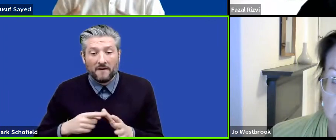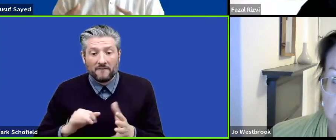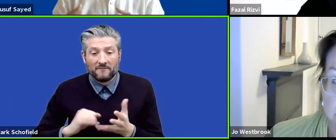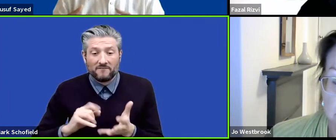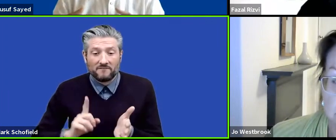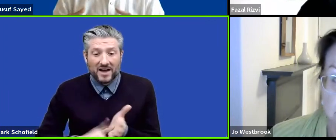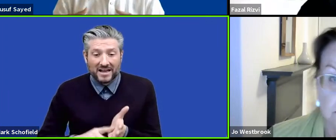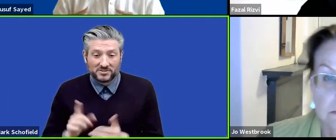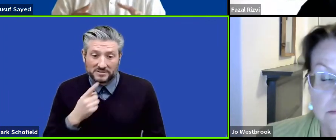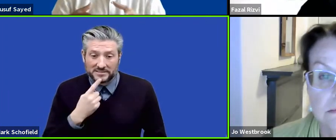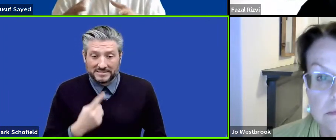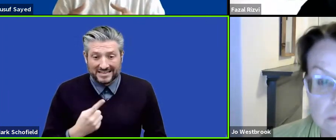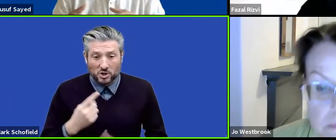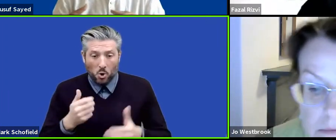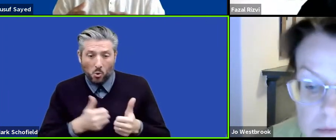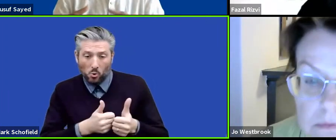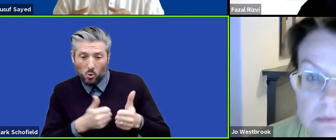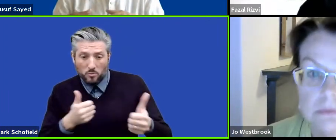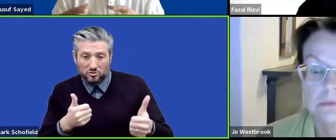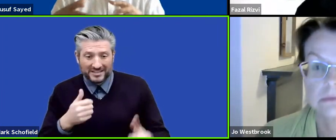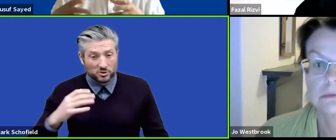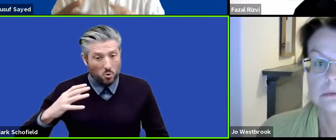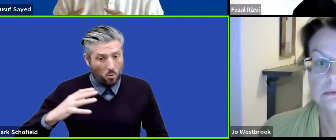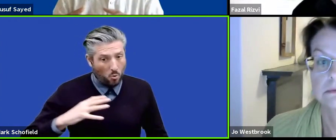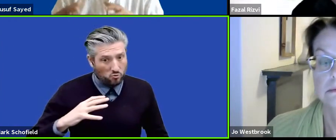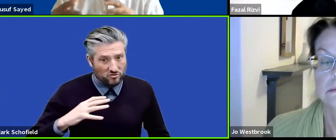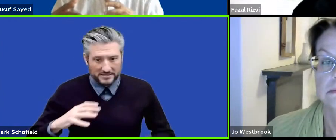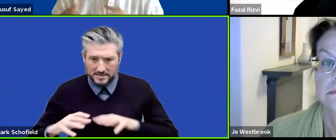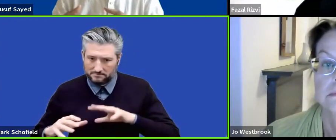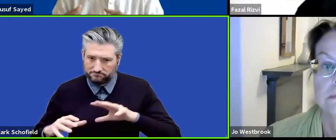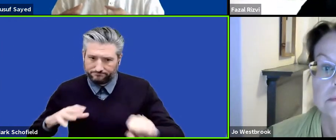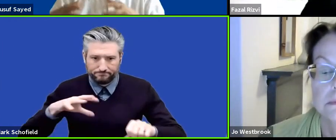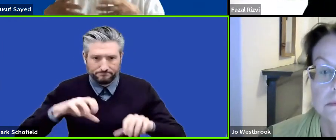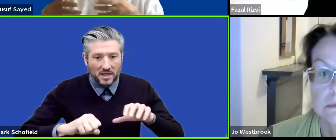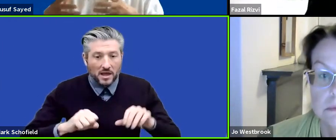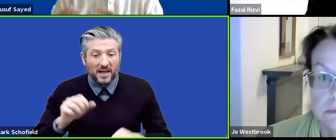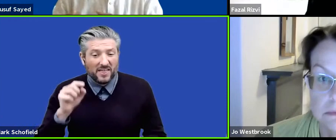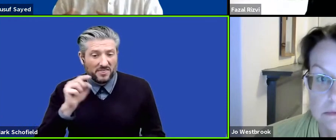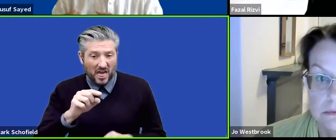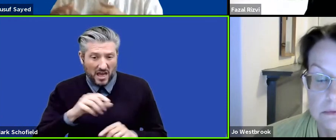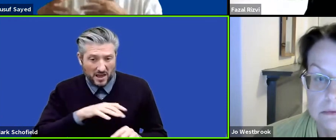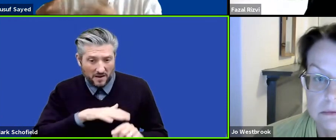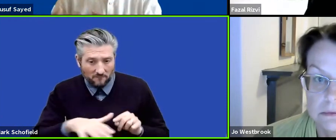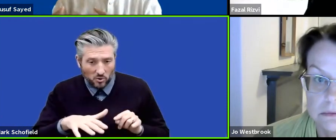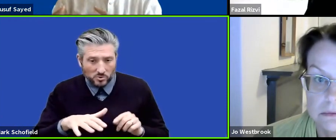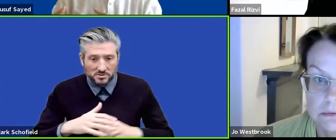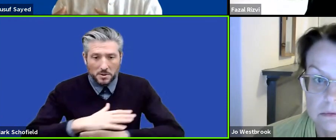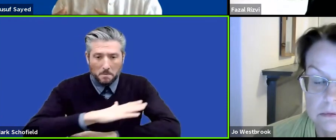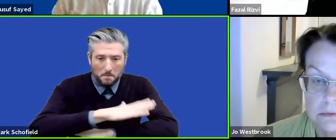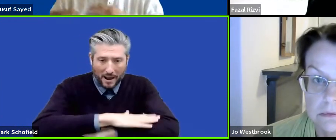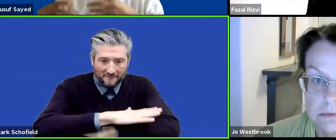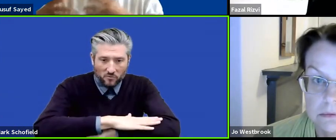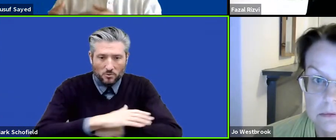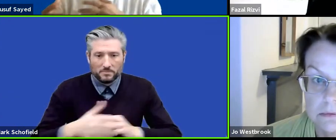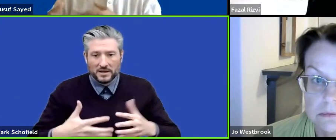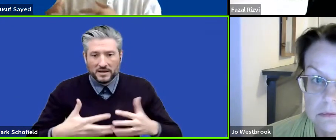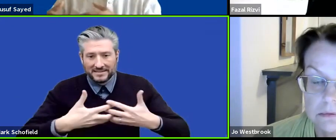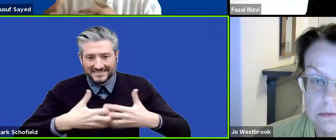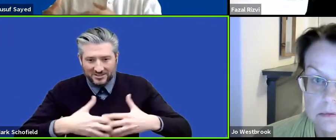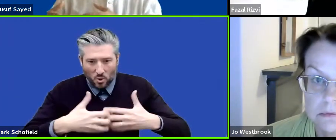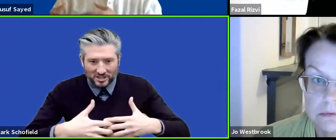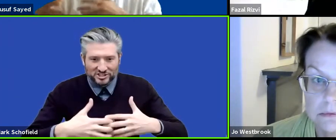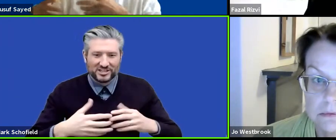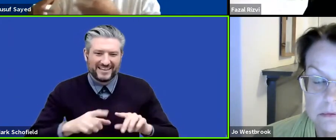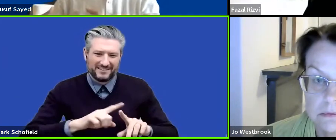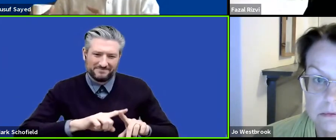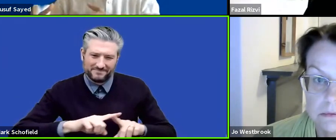in, they've already moved in. They're not only shaping the platforms, the technology, the equipment, the hardware used, but they're also beginning